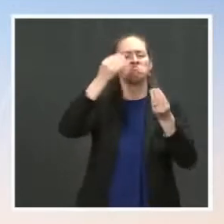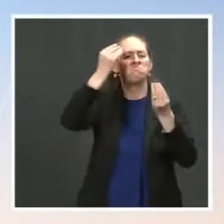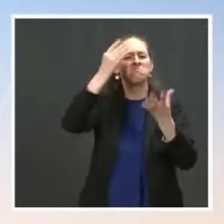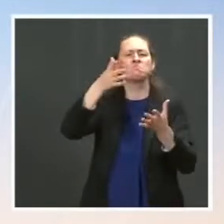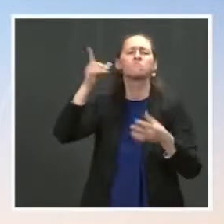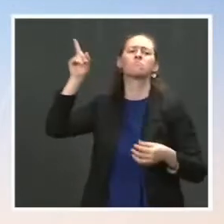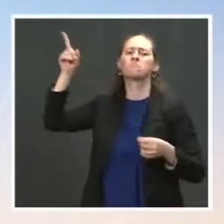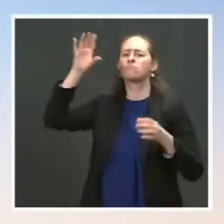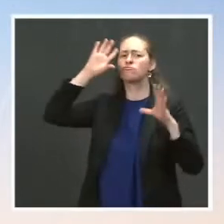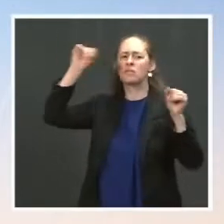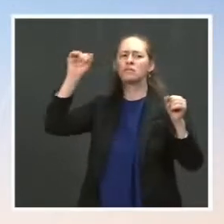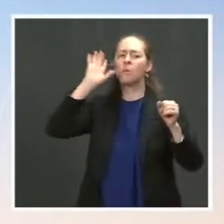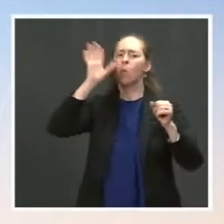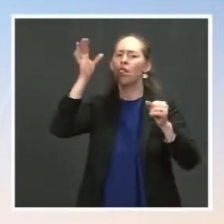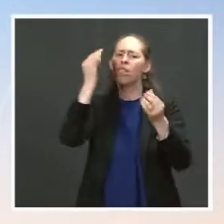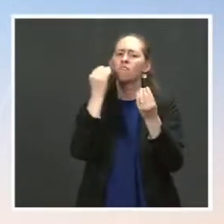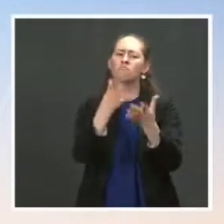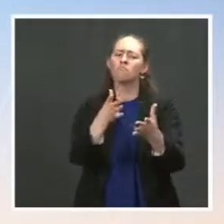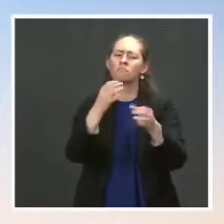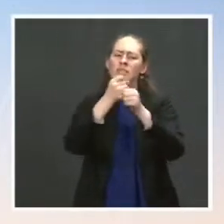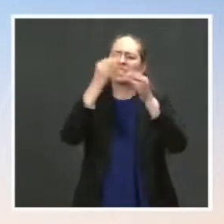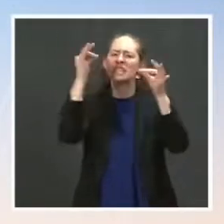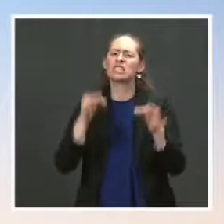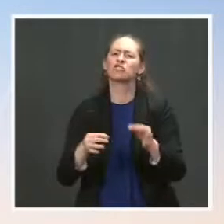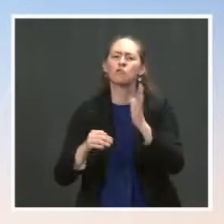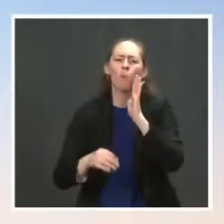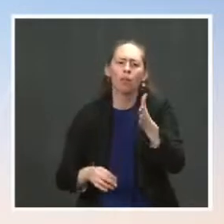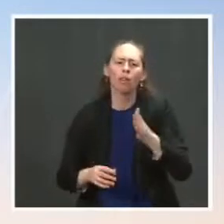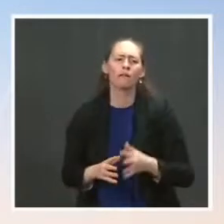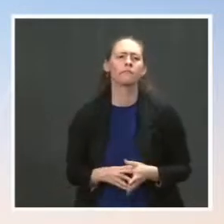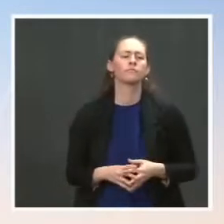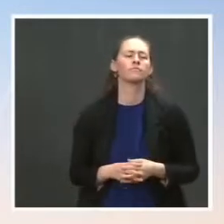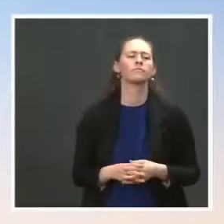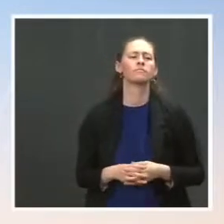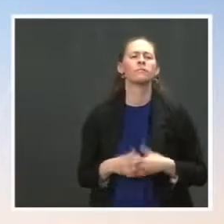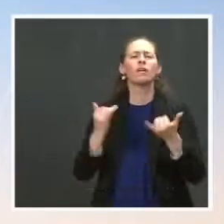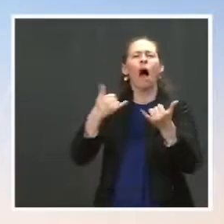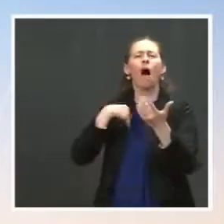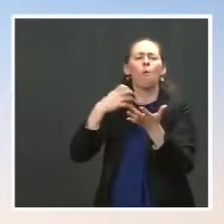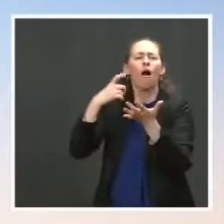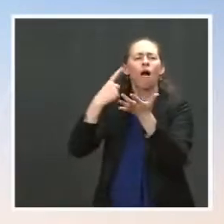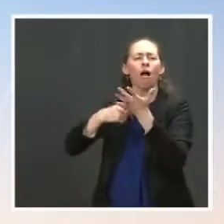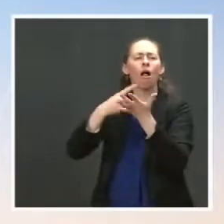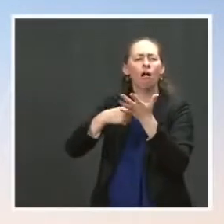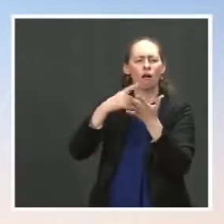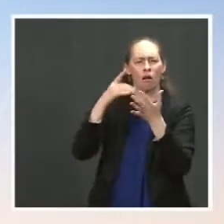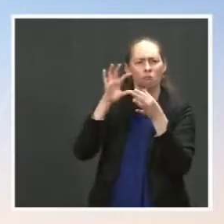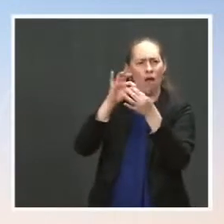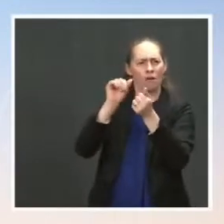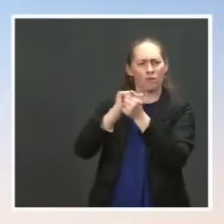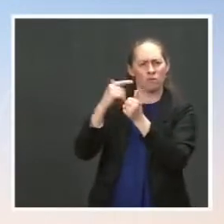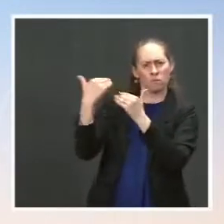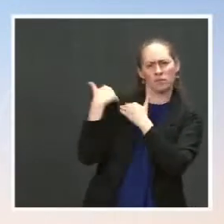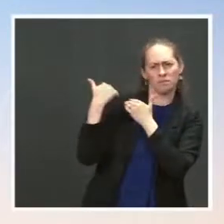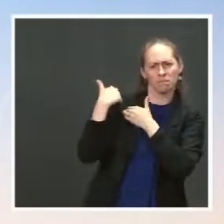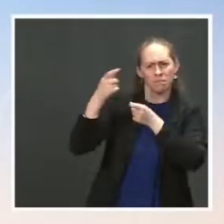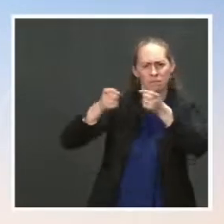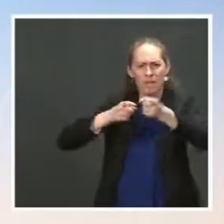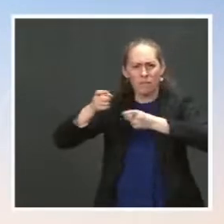that period of time. But is it responsible for the, you talk about a responsible management of the situation. Is it responsible